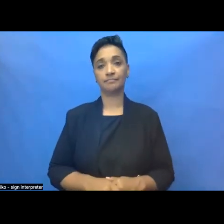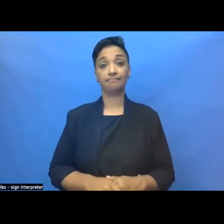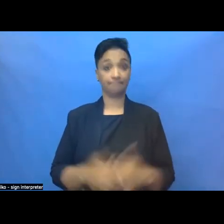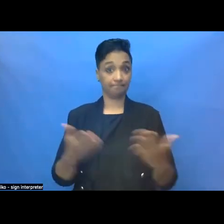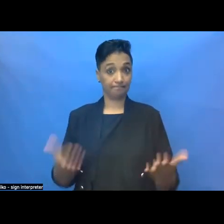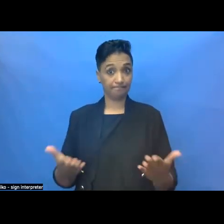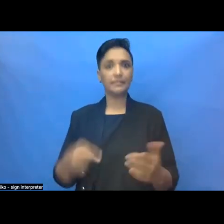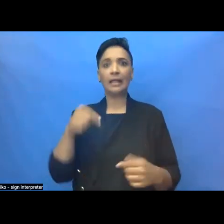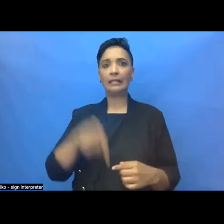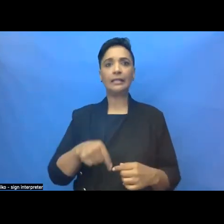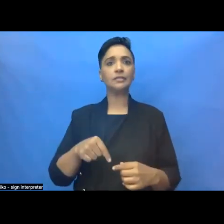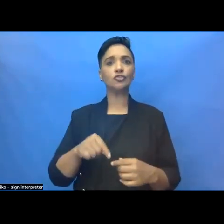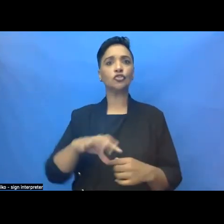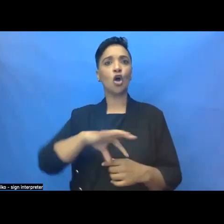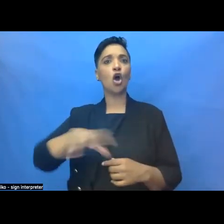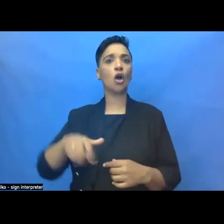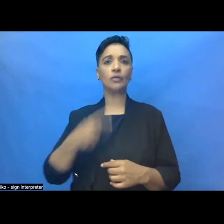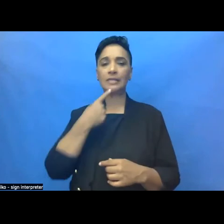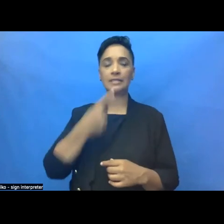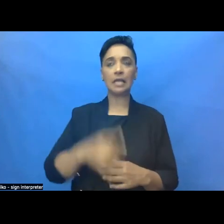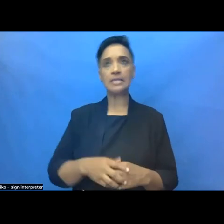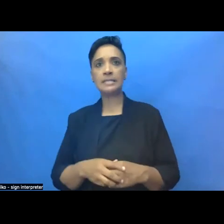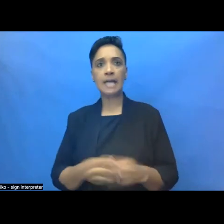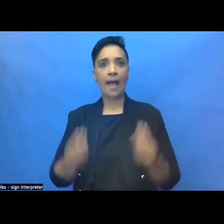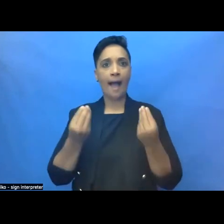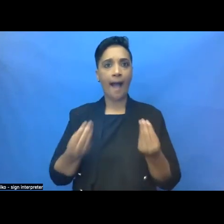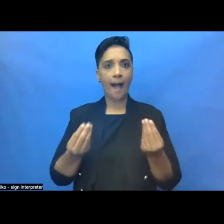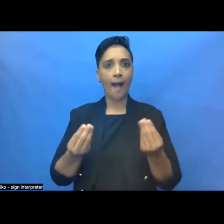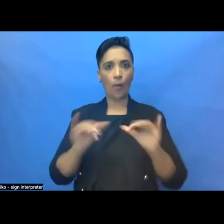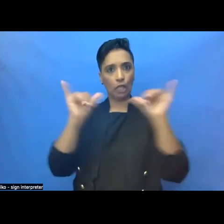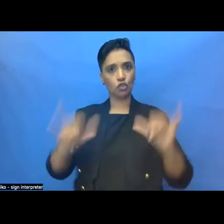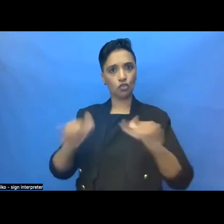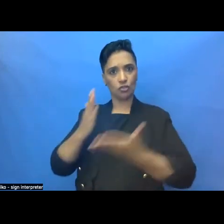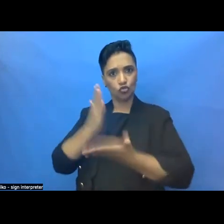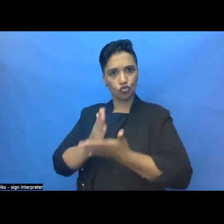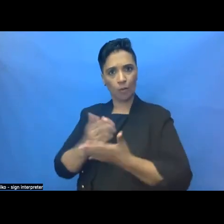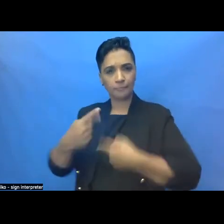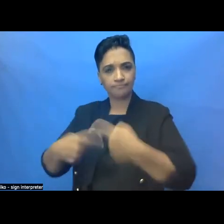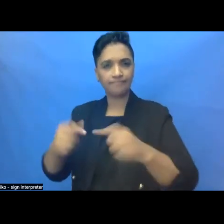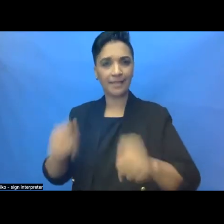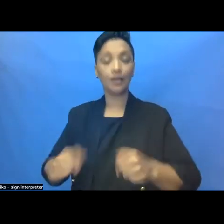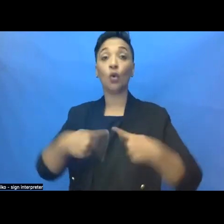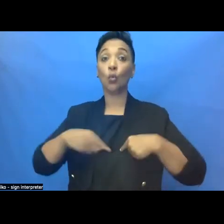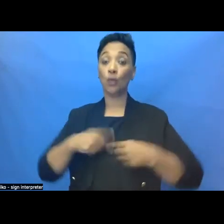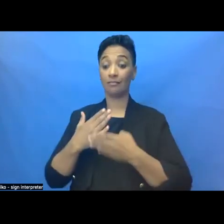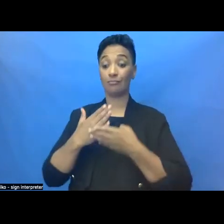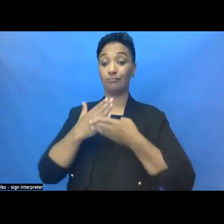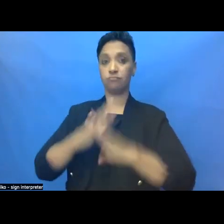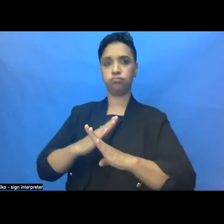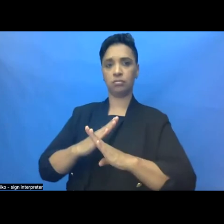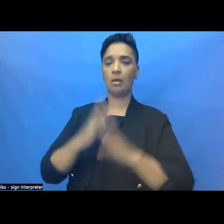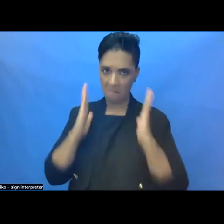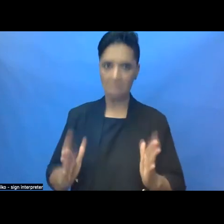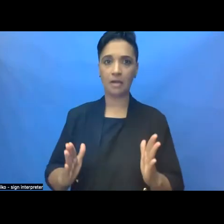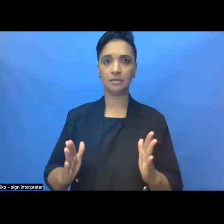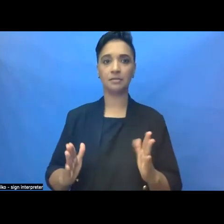of an excuse to stop the deinstitutionalization process, and we need to prevent it somehow, and to demonstrate